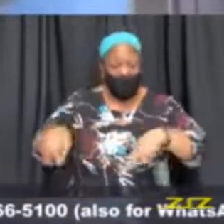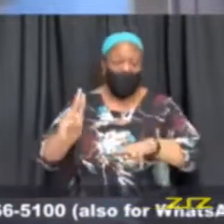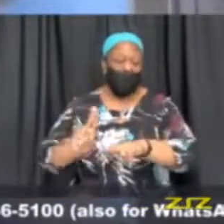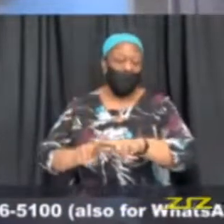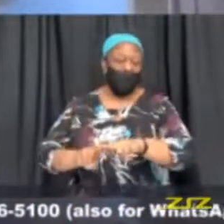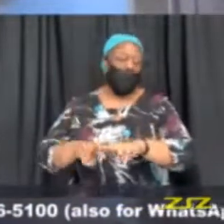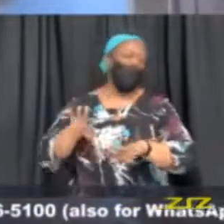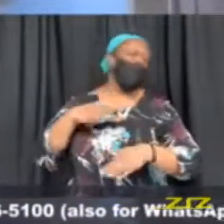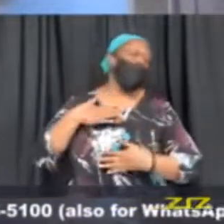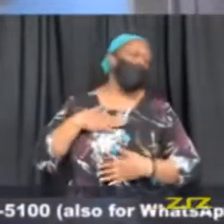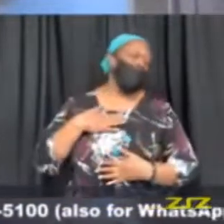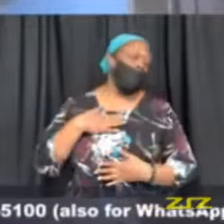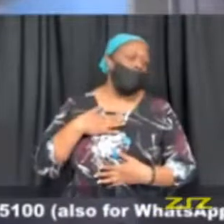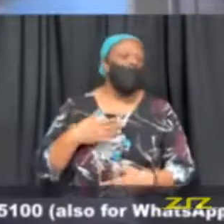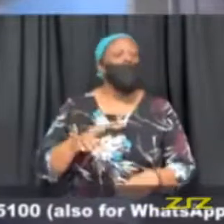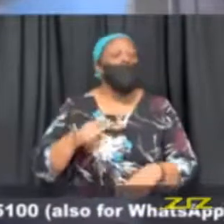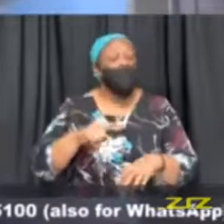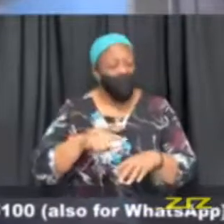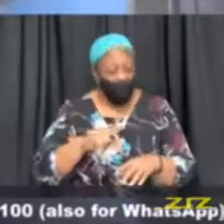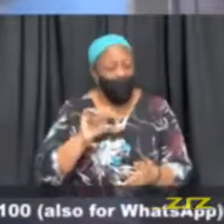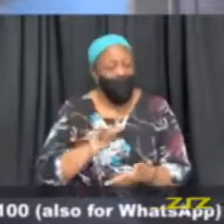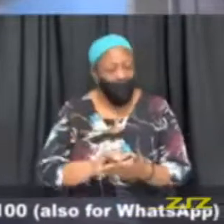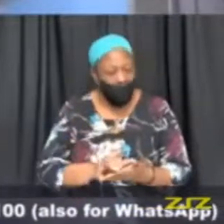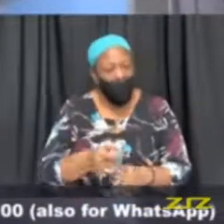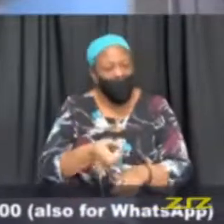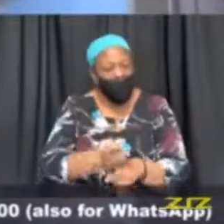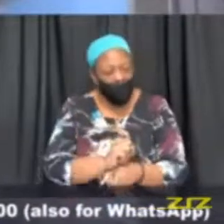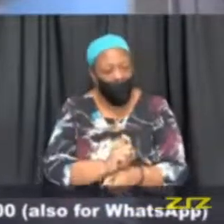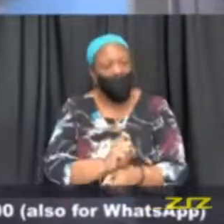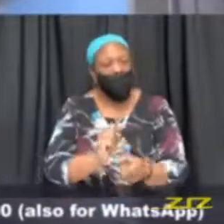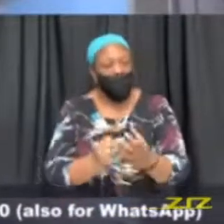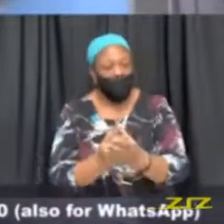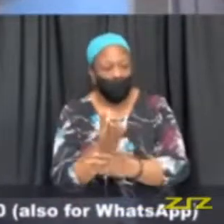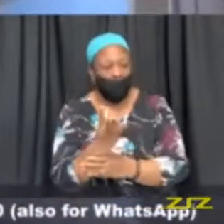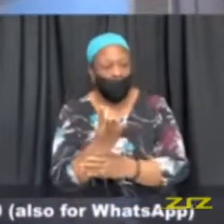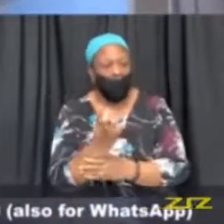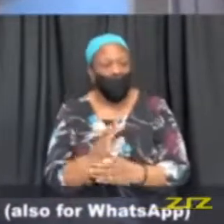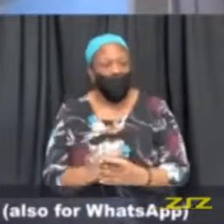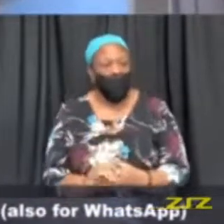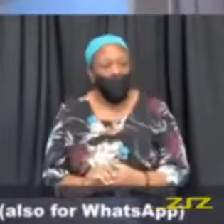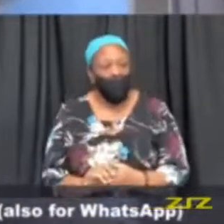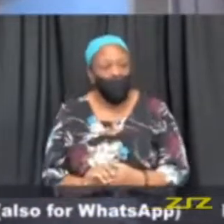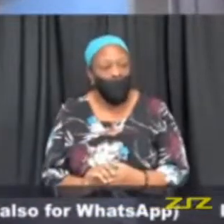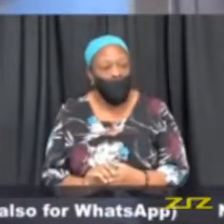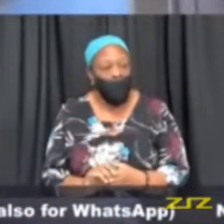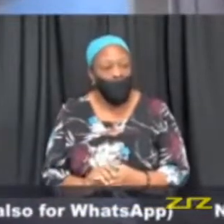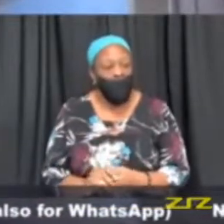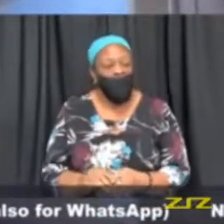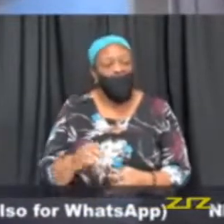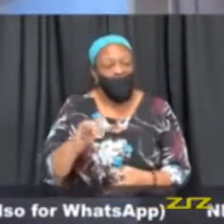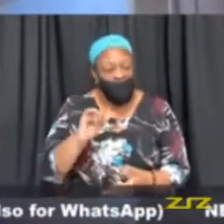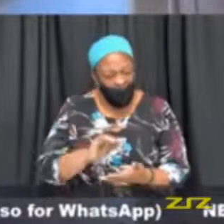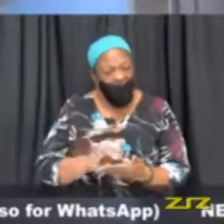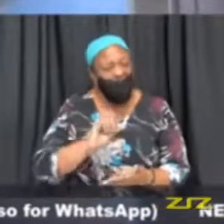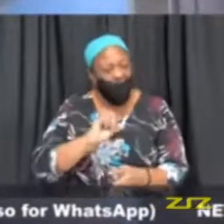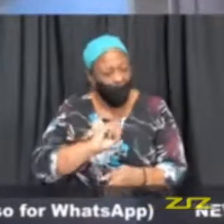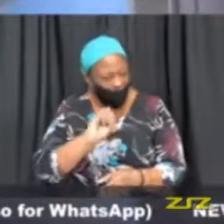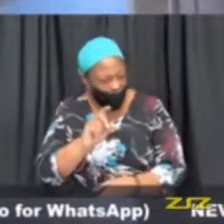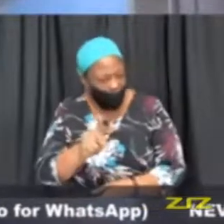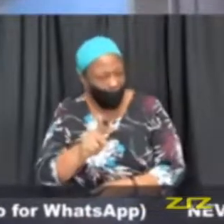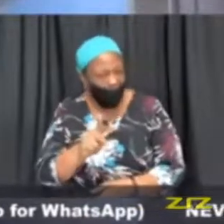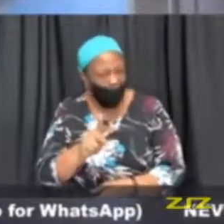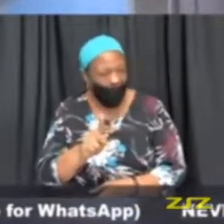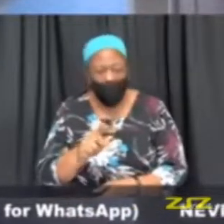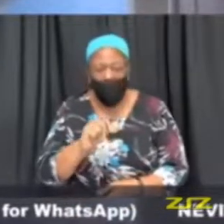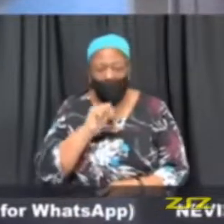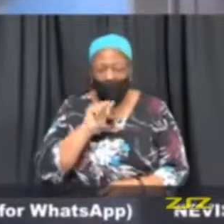The activity that was seen in Liamiga is normal. It's not unusual. It does not look any